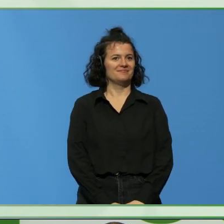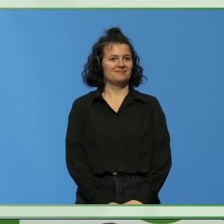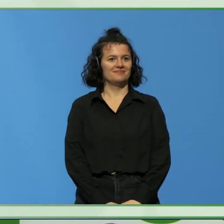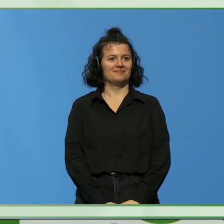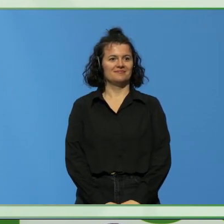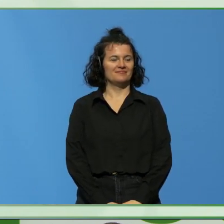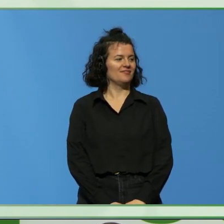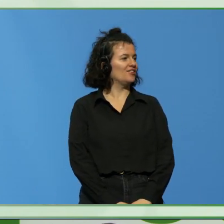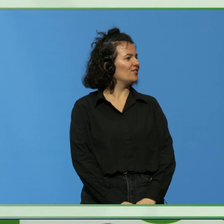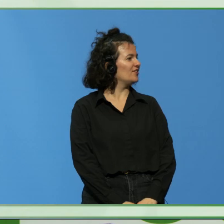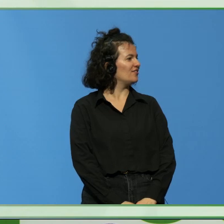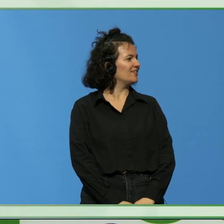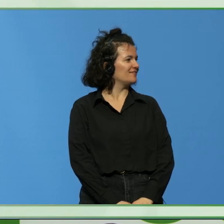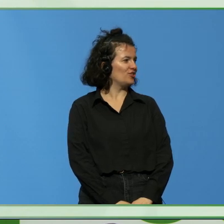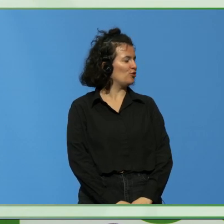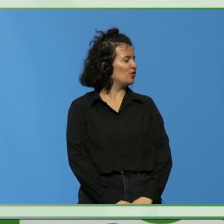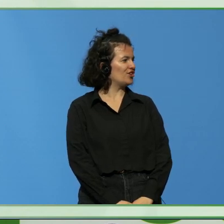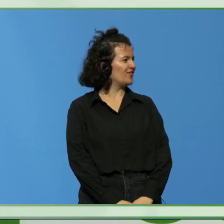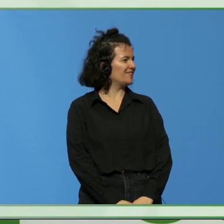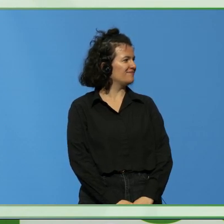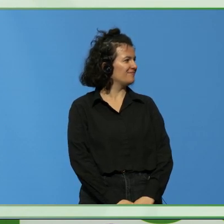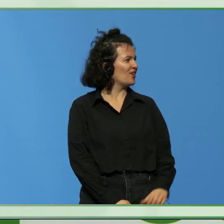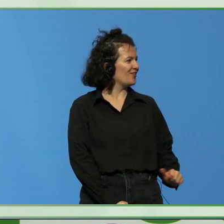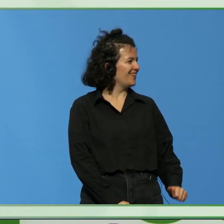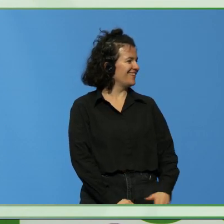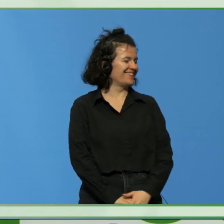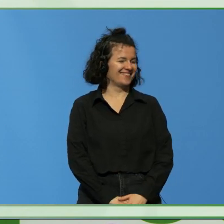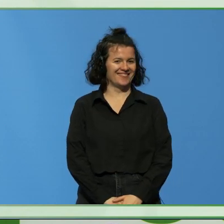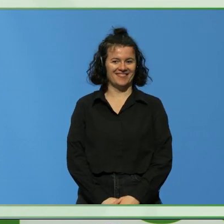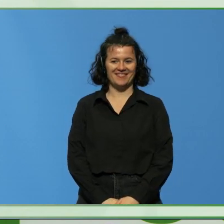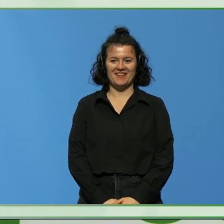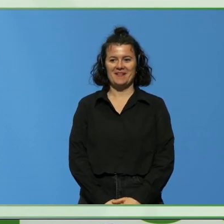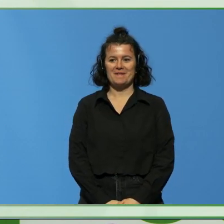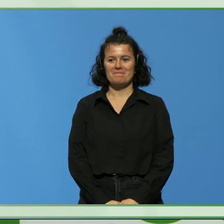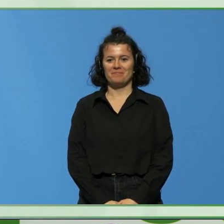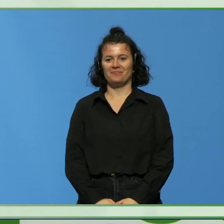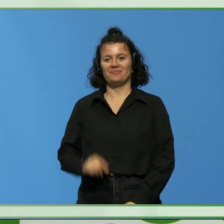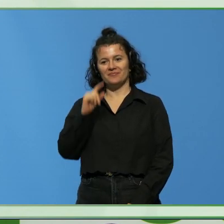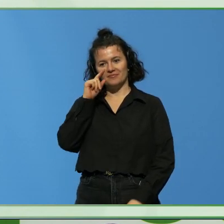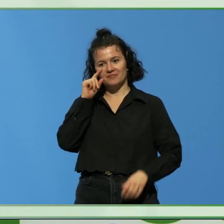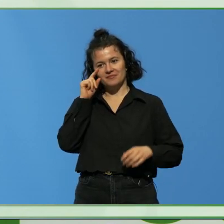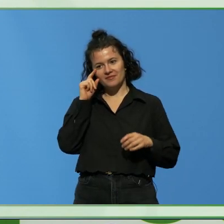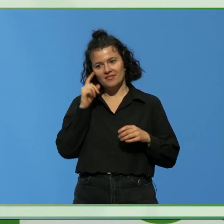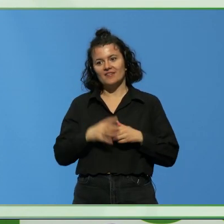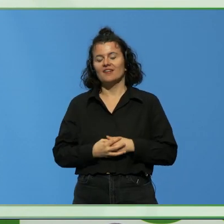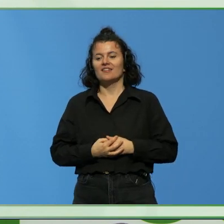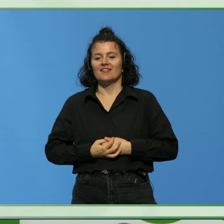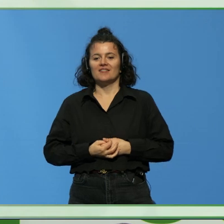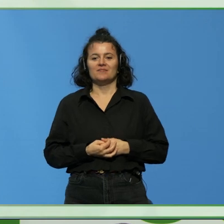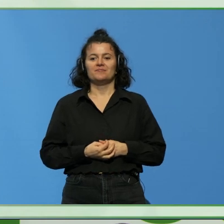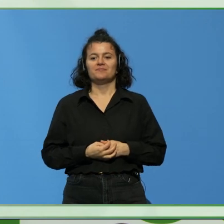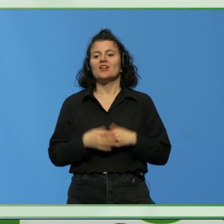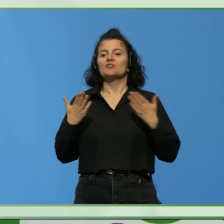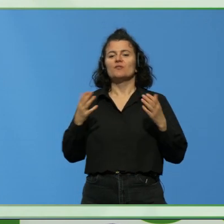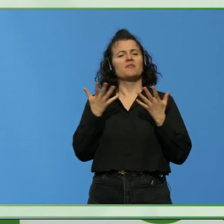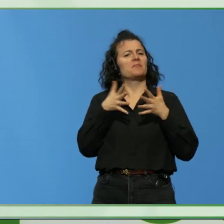so today, I want to talk about the other life that I have. That's around building commercial startups.